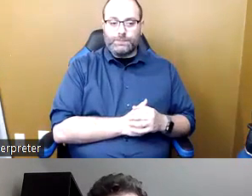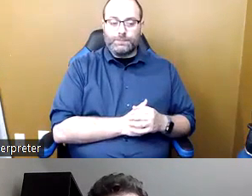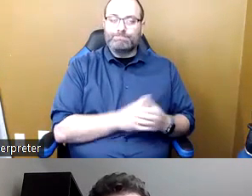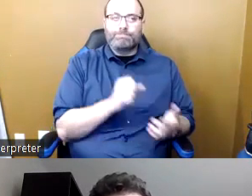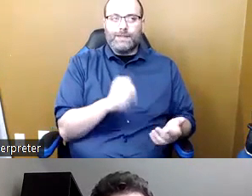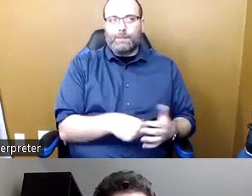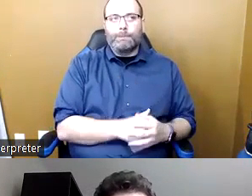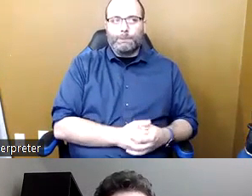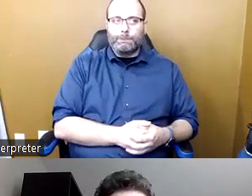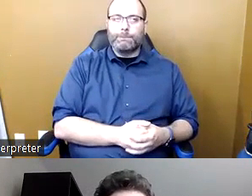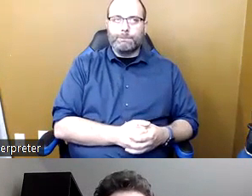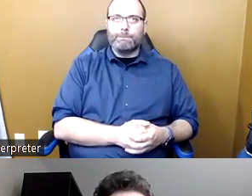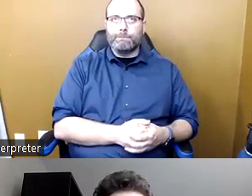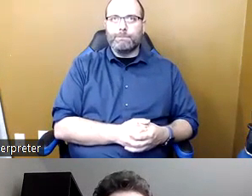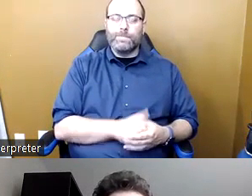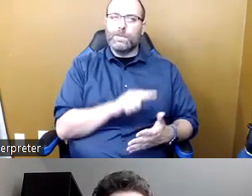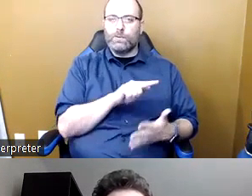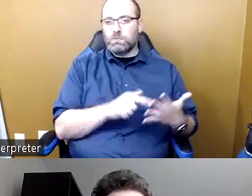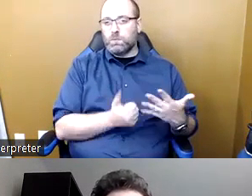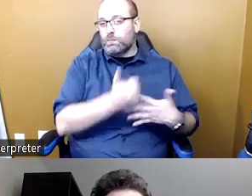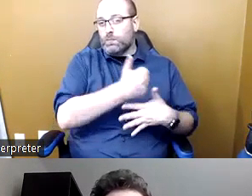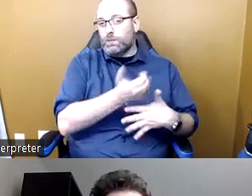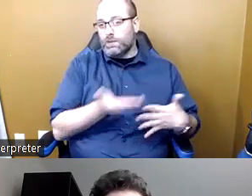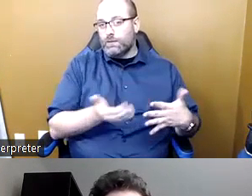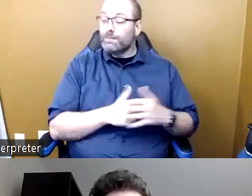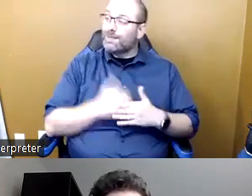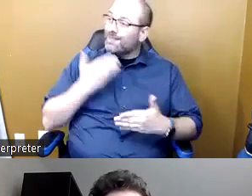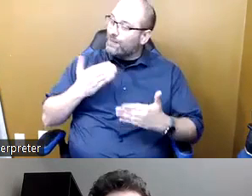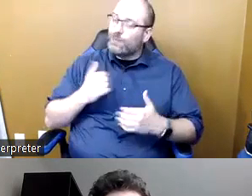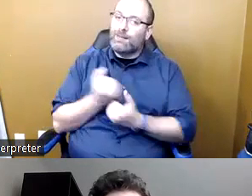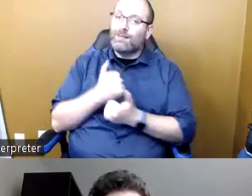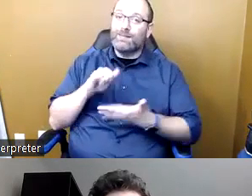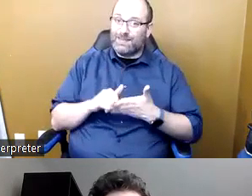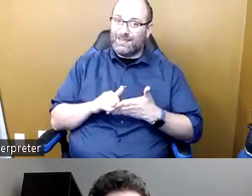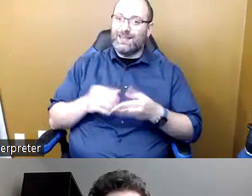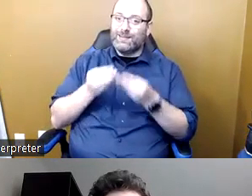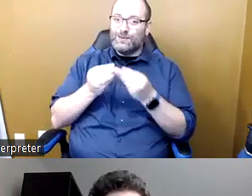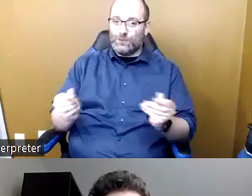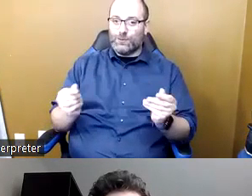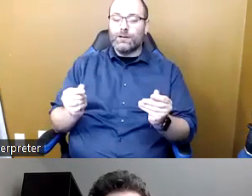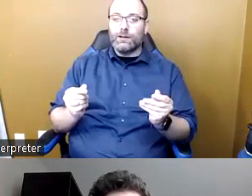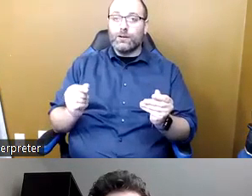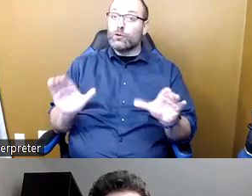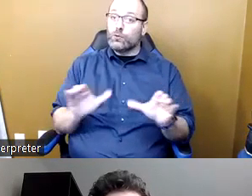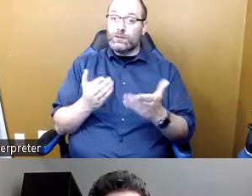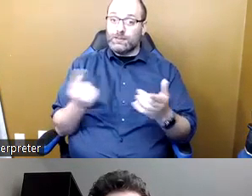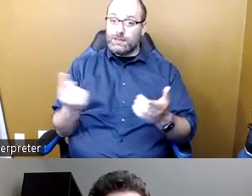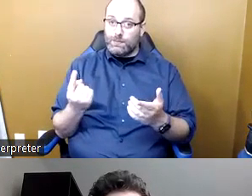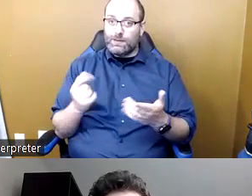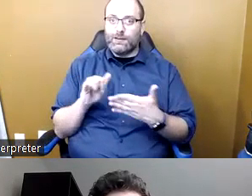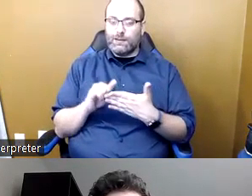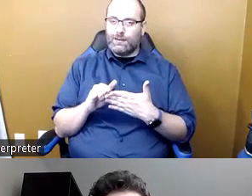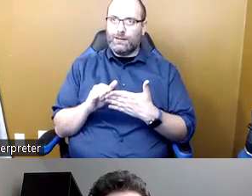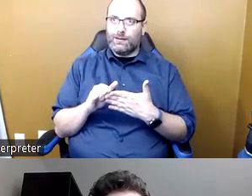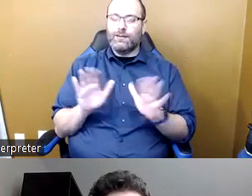Yeah, those are the main things. Thank you. I love that solution for, doing something that I don't,